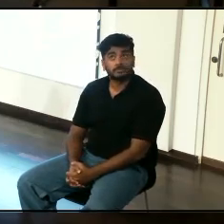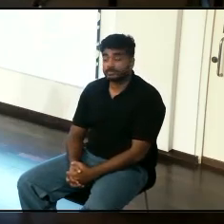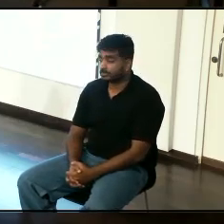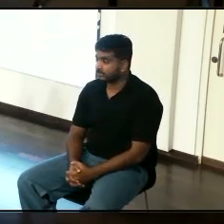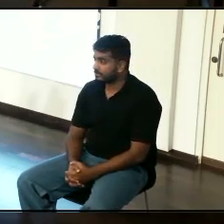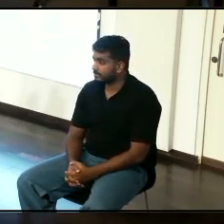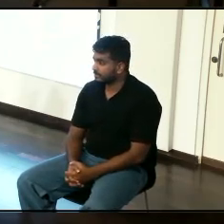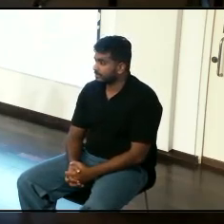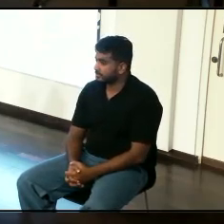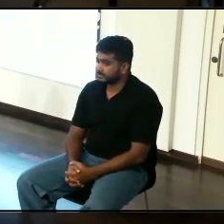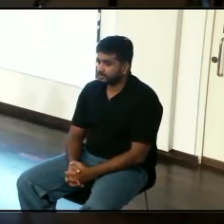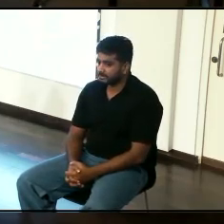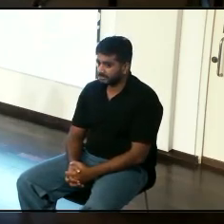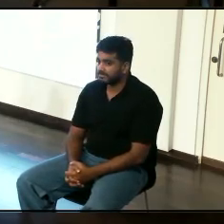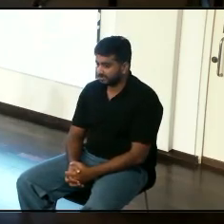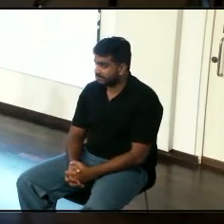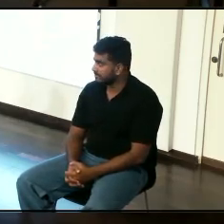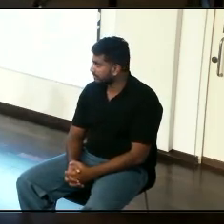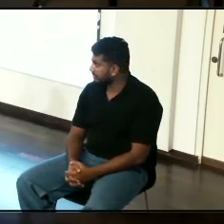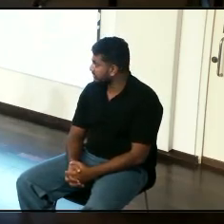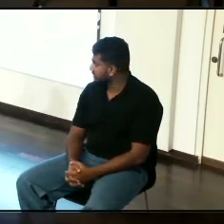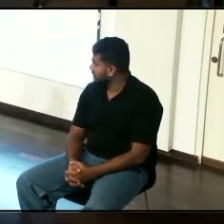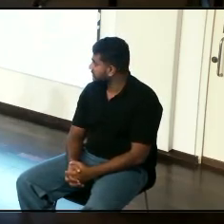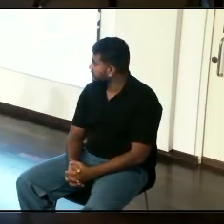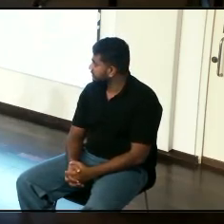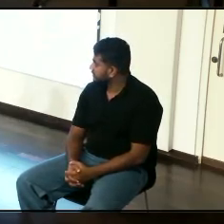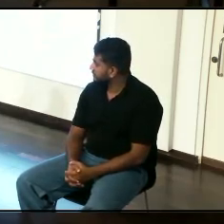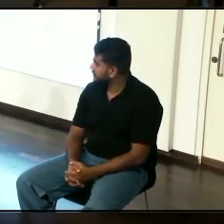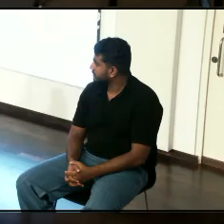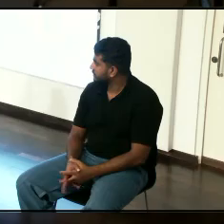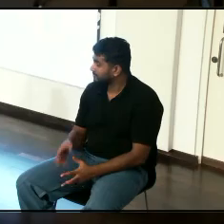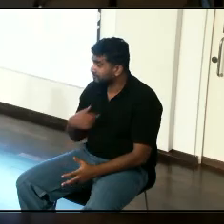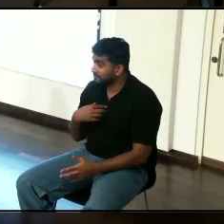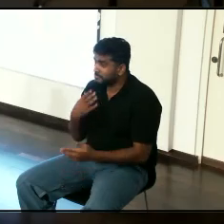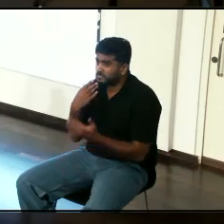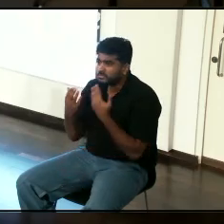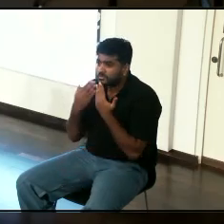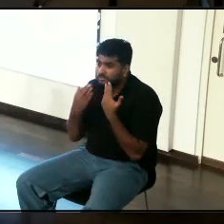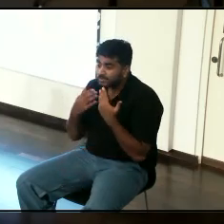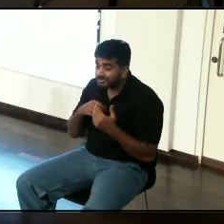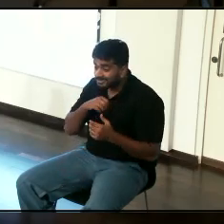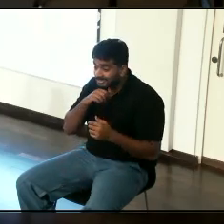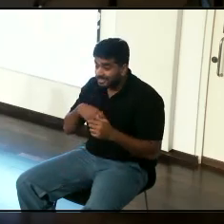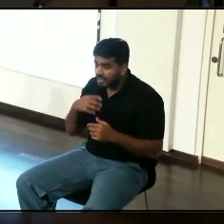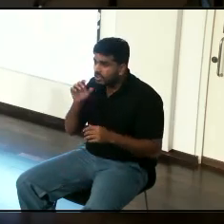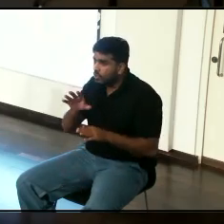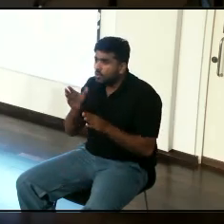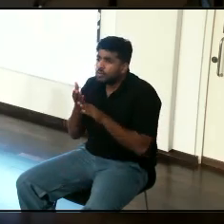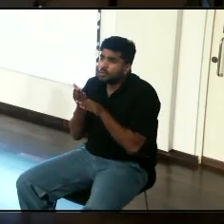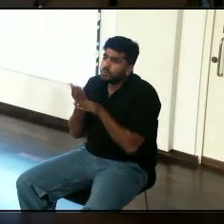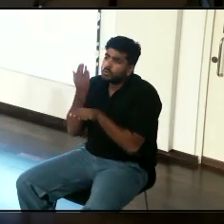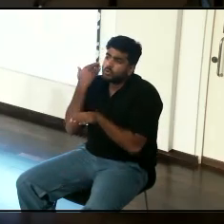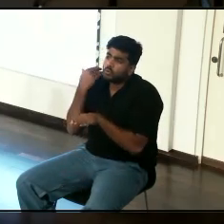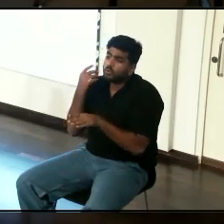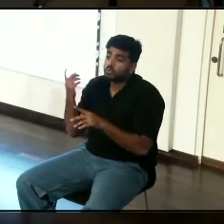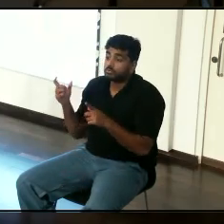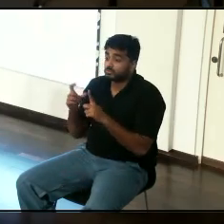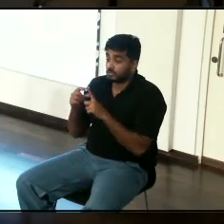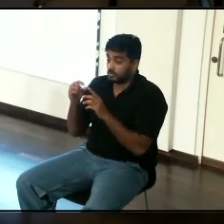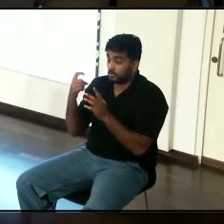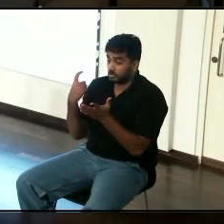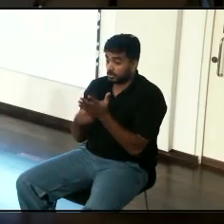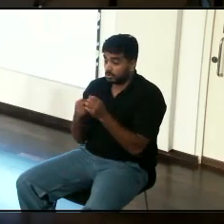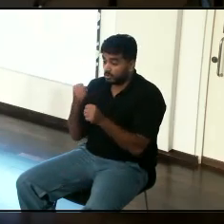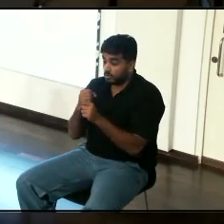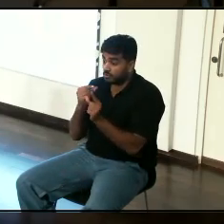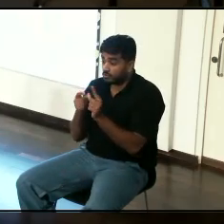So. I think for the most part, with the generations that we spoke with, they had fond memories of the Portuguese colonial